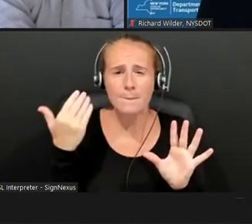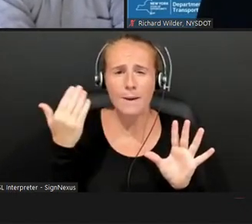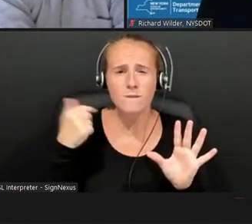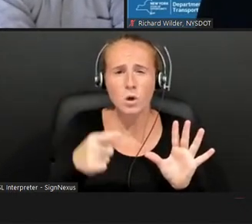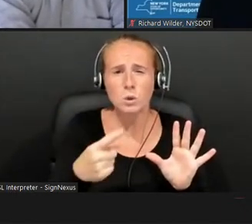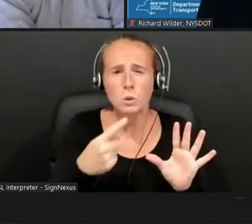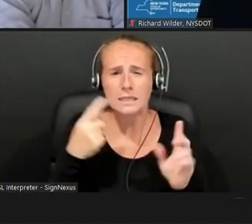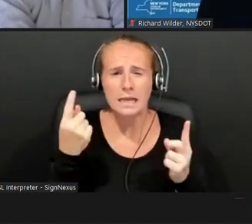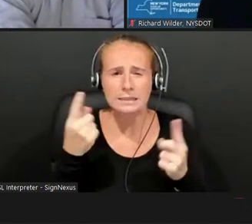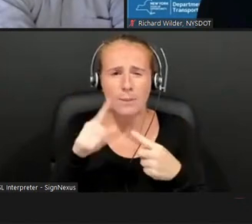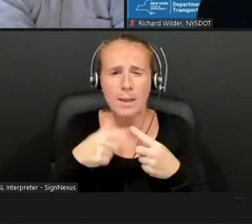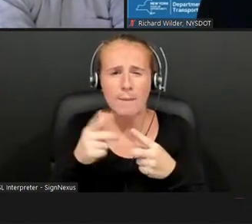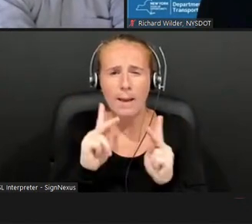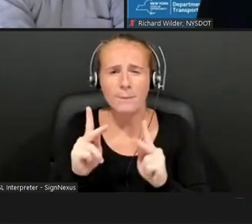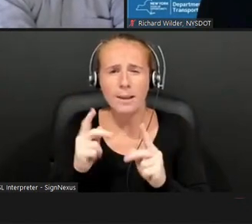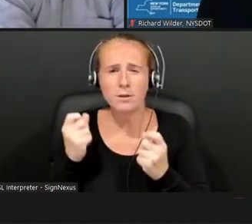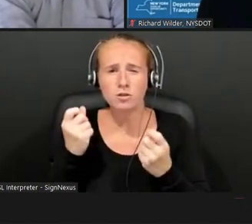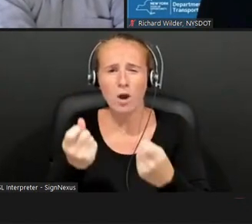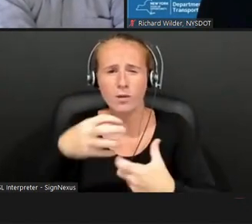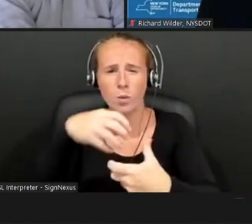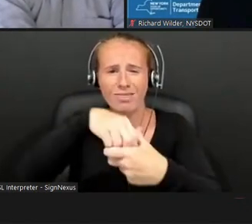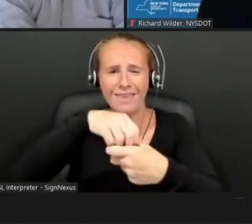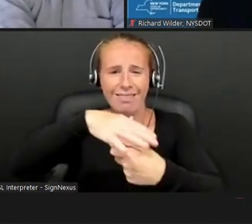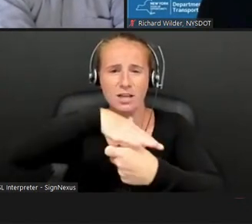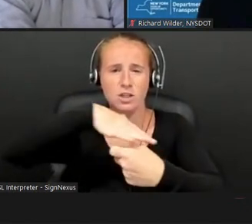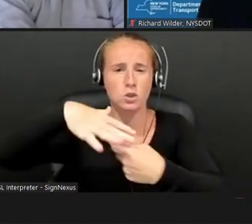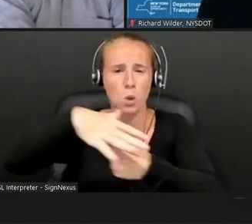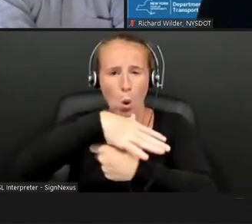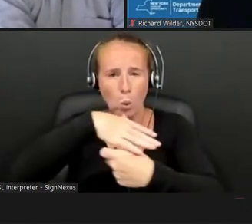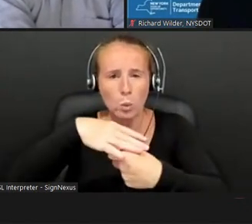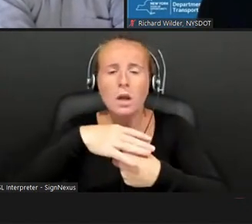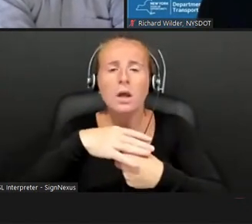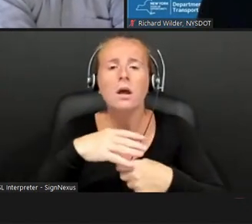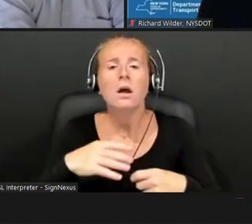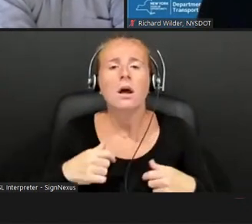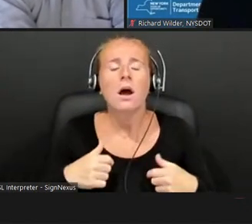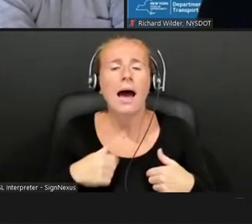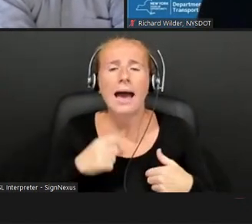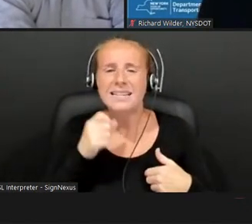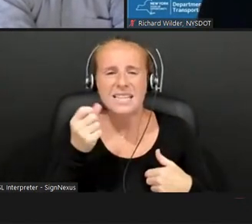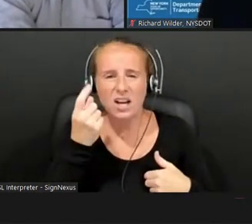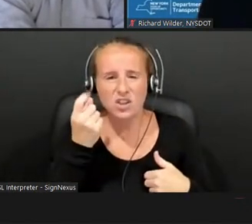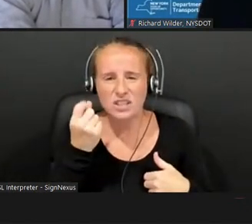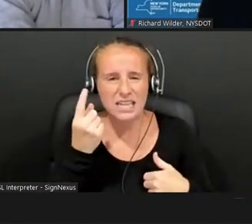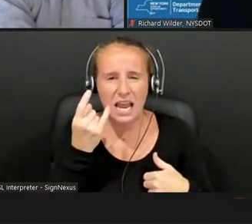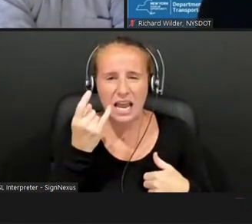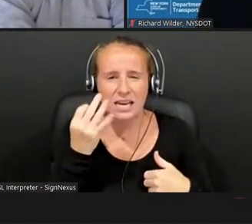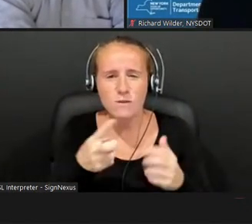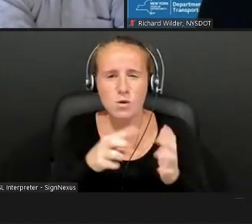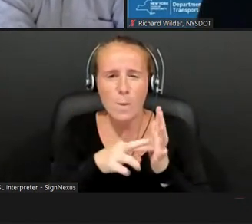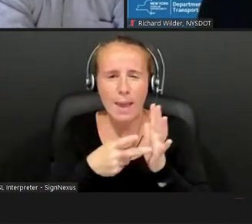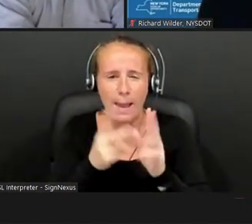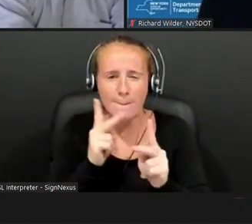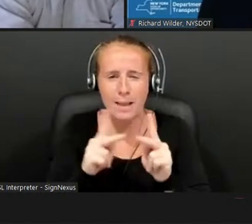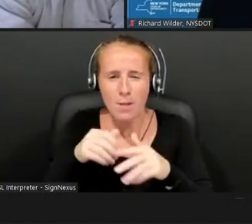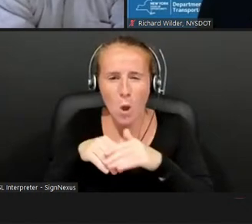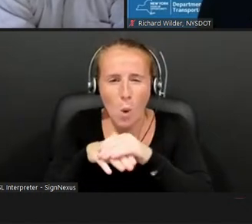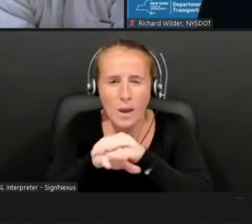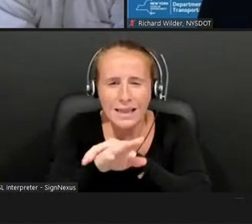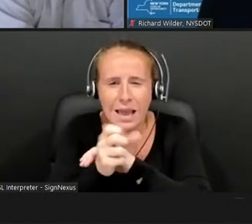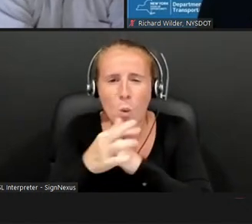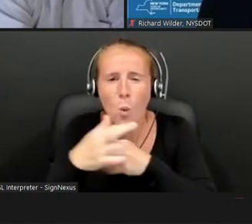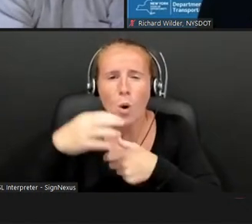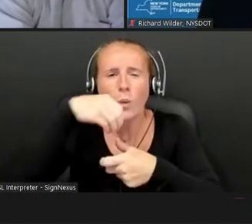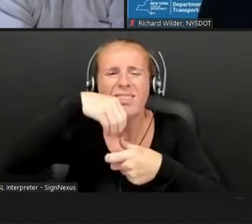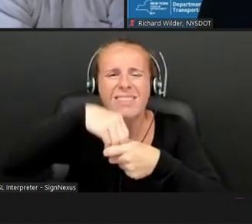driving in and also driving within the Zone uh I didn't understand whether this was just people coming in or driving within the